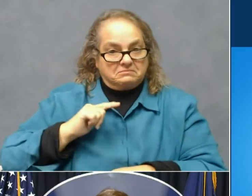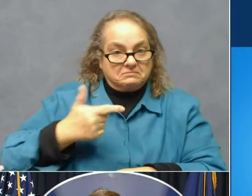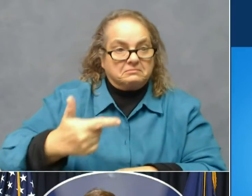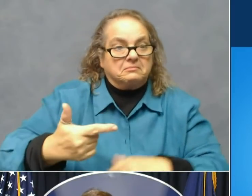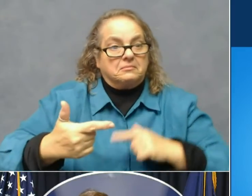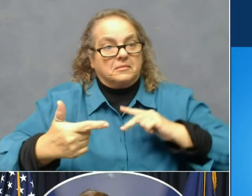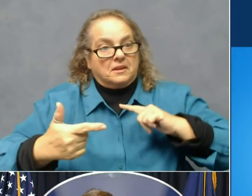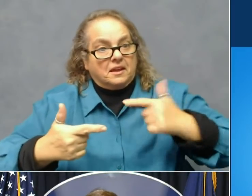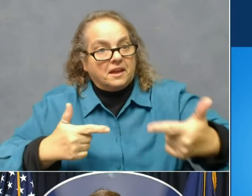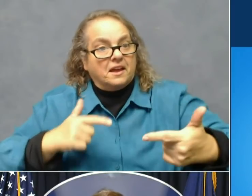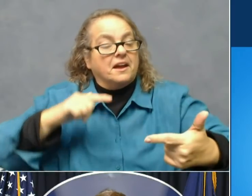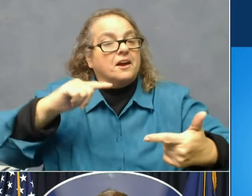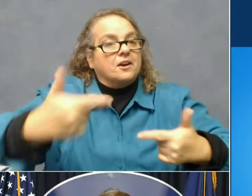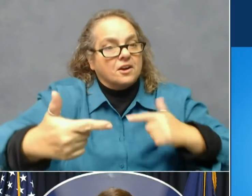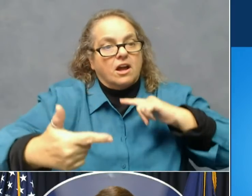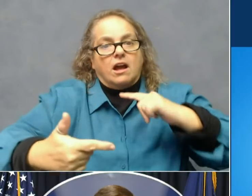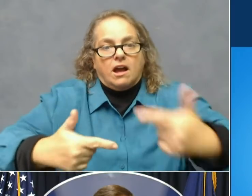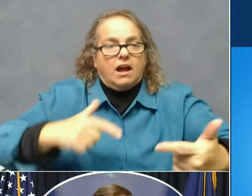at